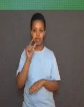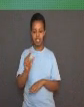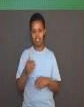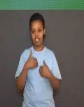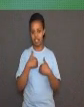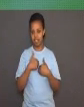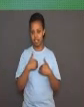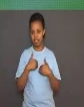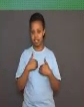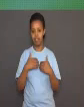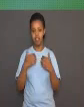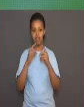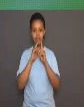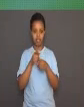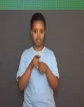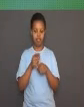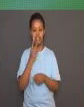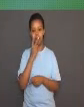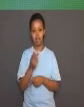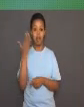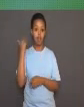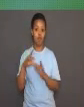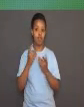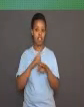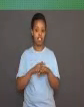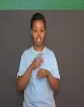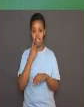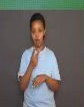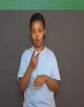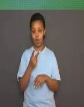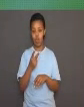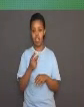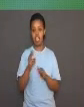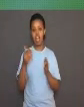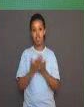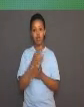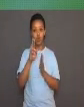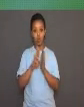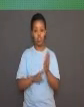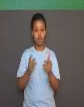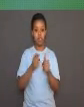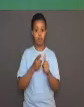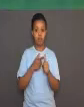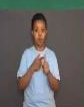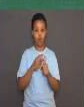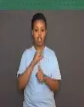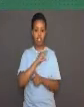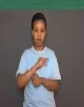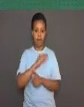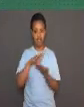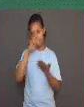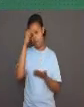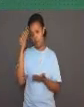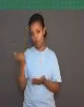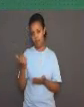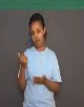animals. Our last lesson was the first in our new unit on behavior.